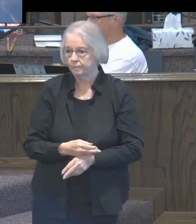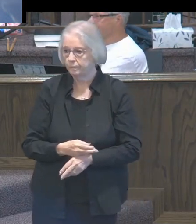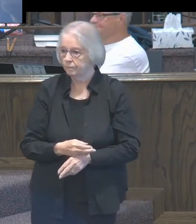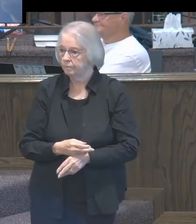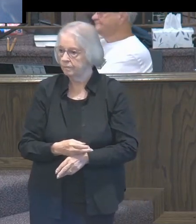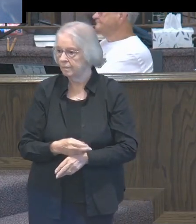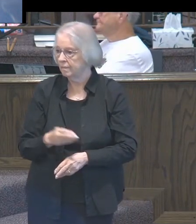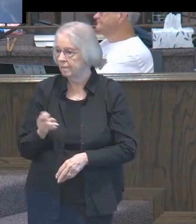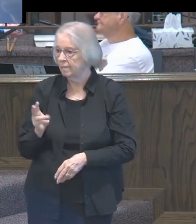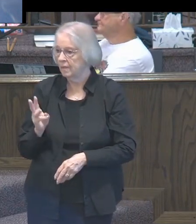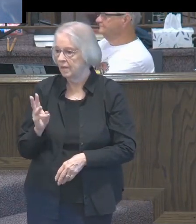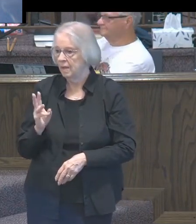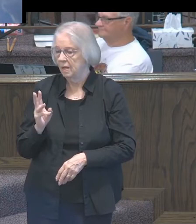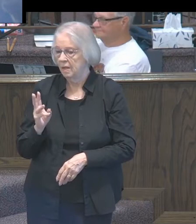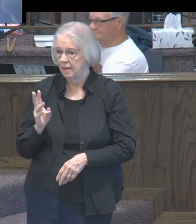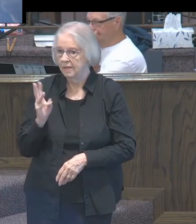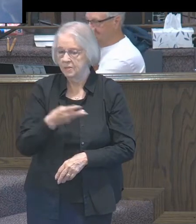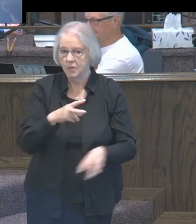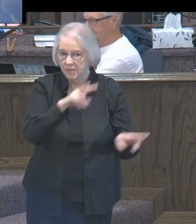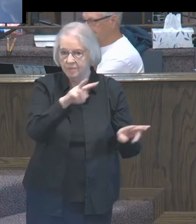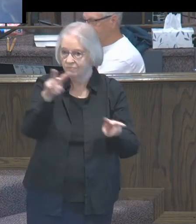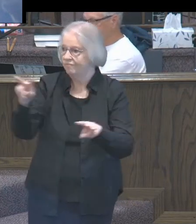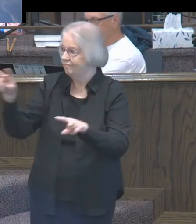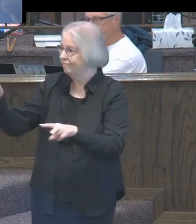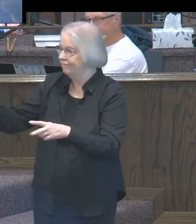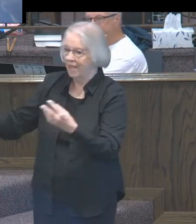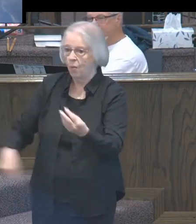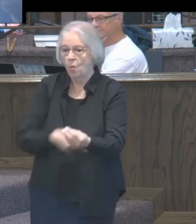as we deal with much that's going on around us.